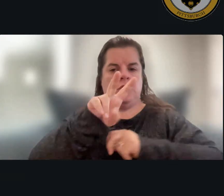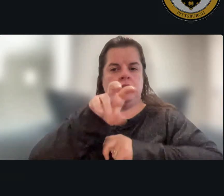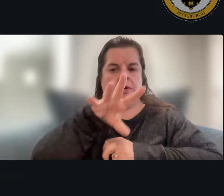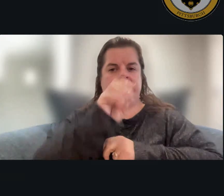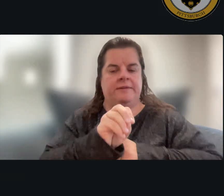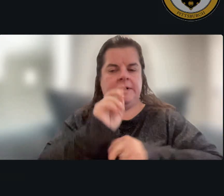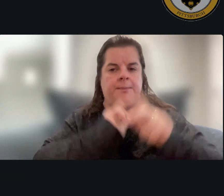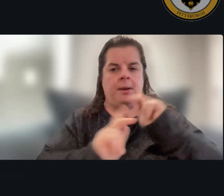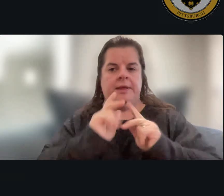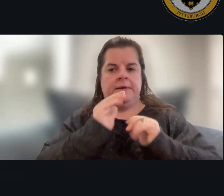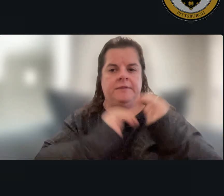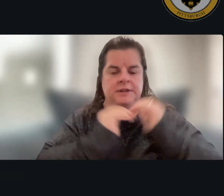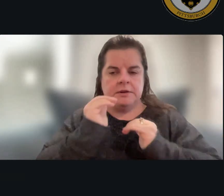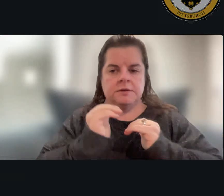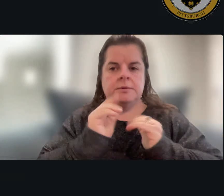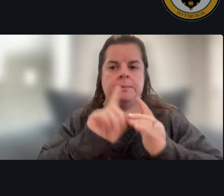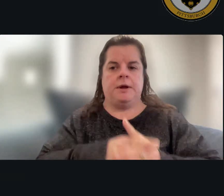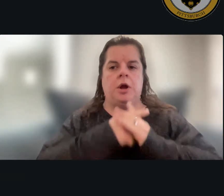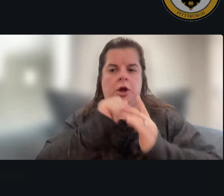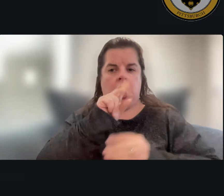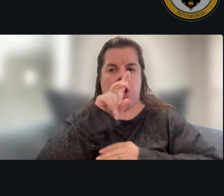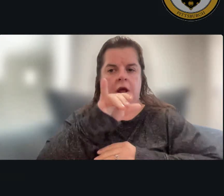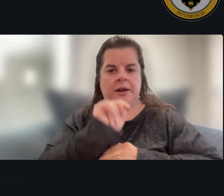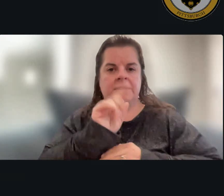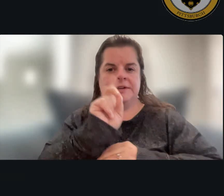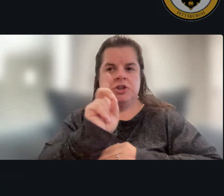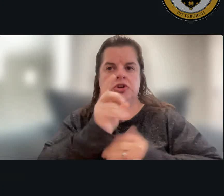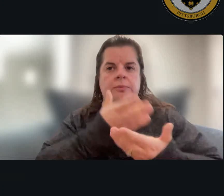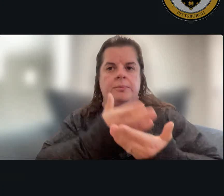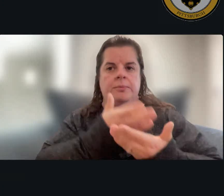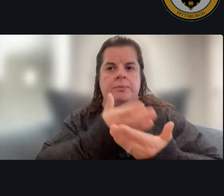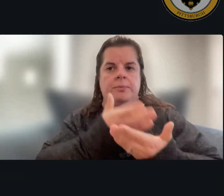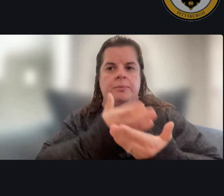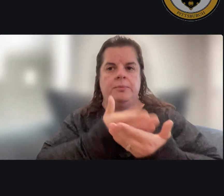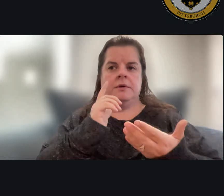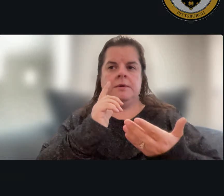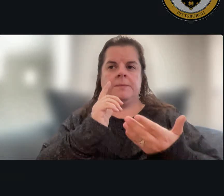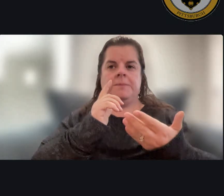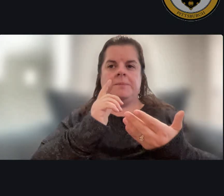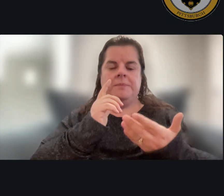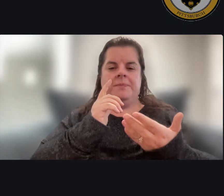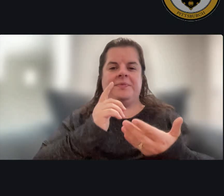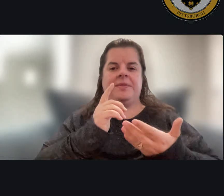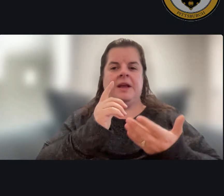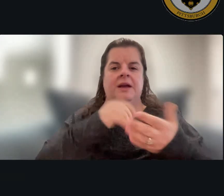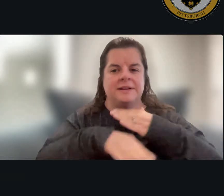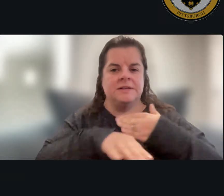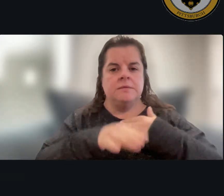public facilities and begun auditing digital properties for accessibility. We're expected to be over